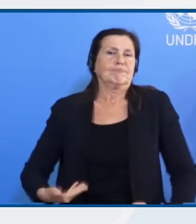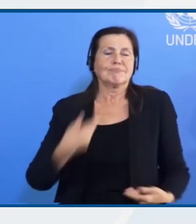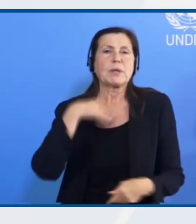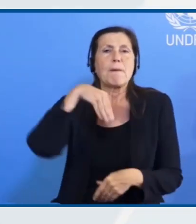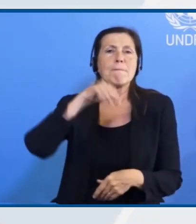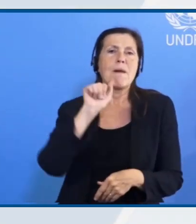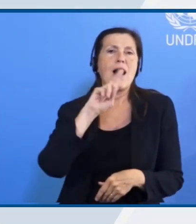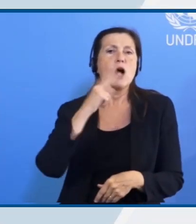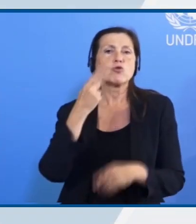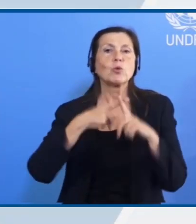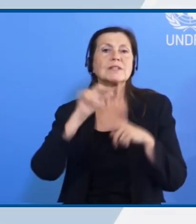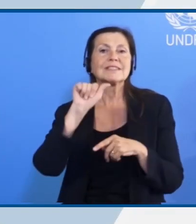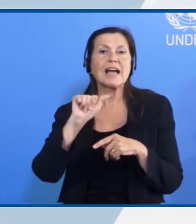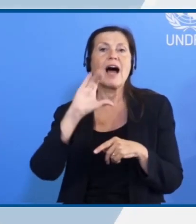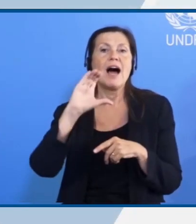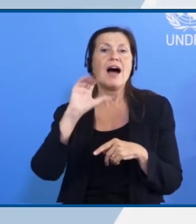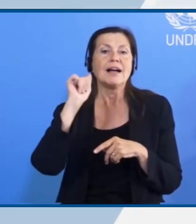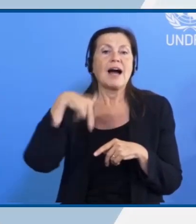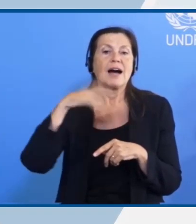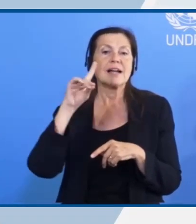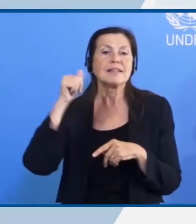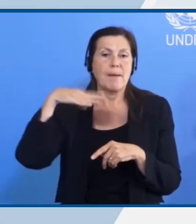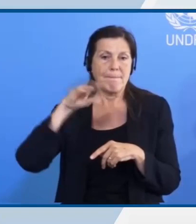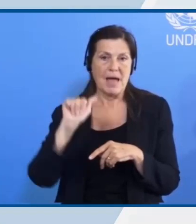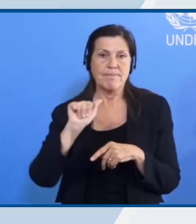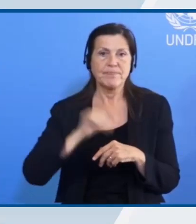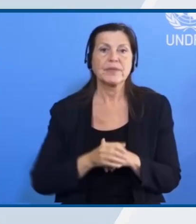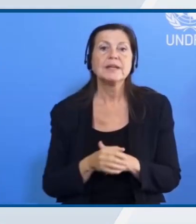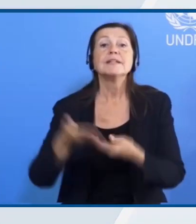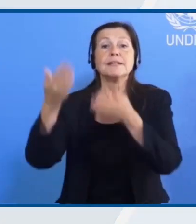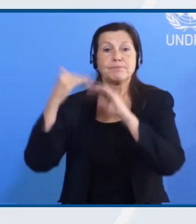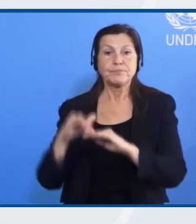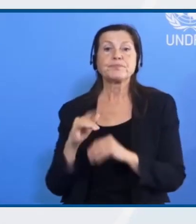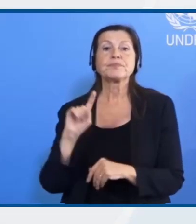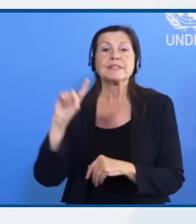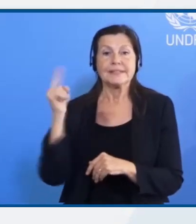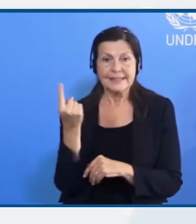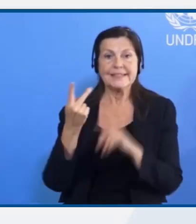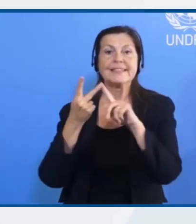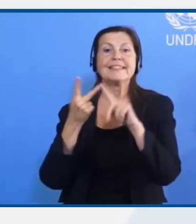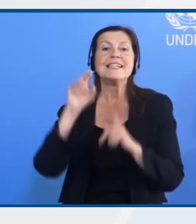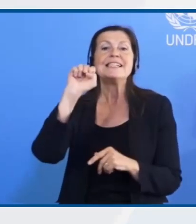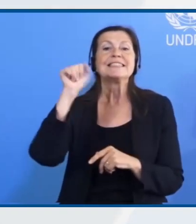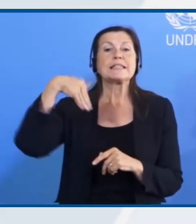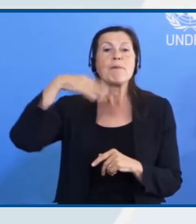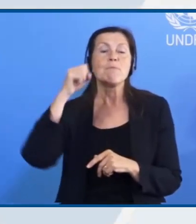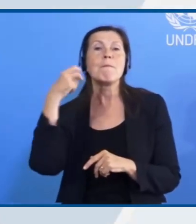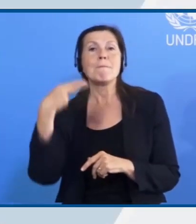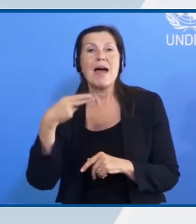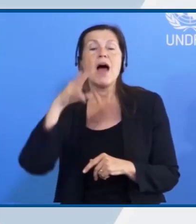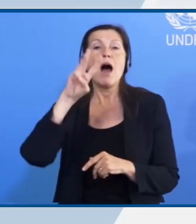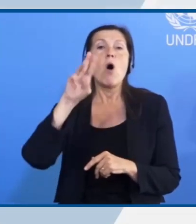we have with us Same Waba, who is the global director for urban disaster risk management, resilience, and land in the